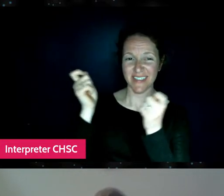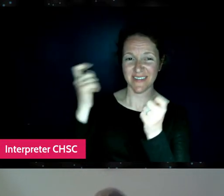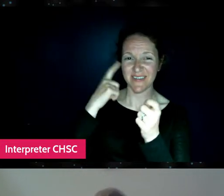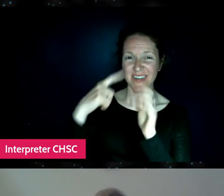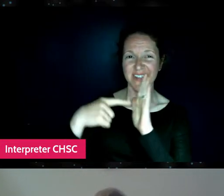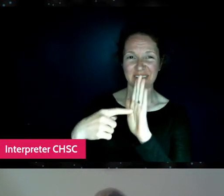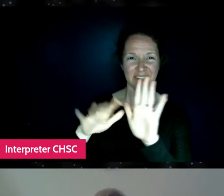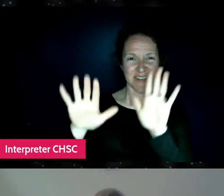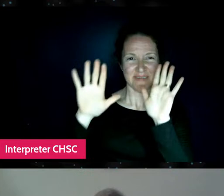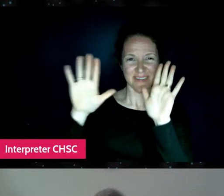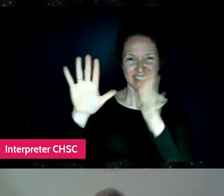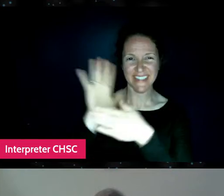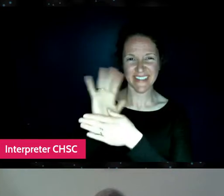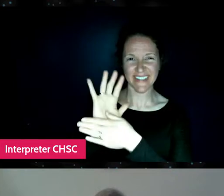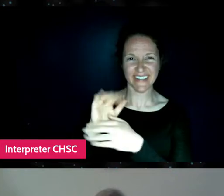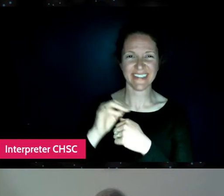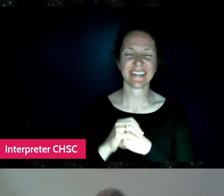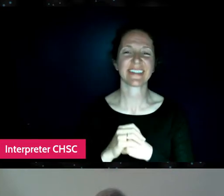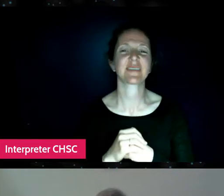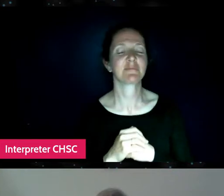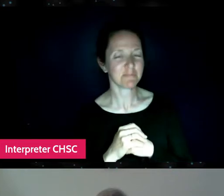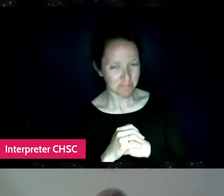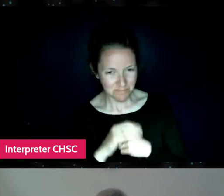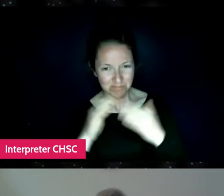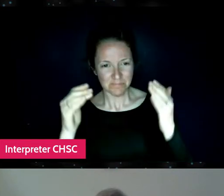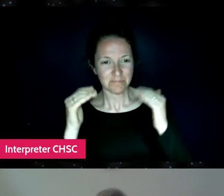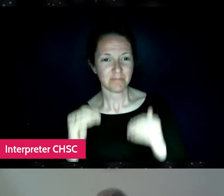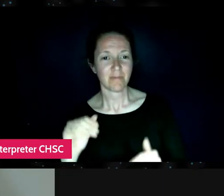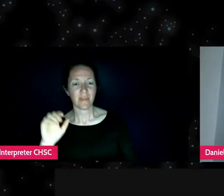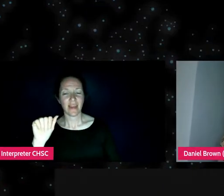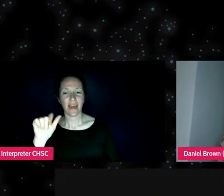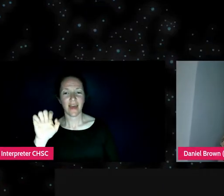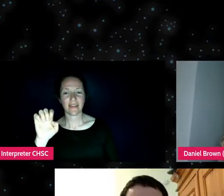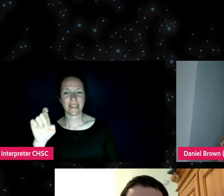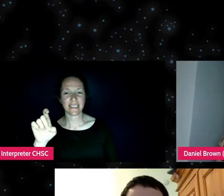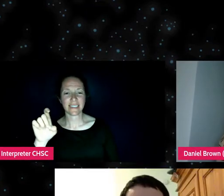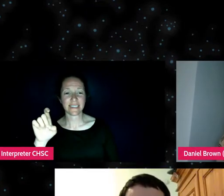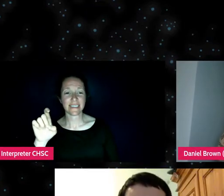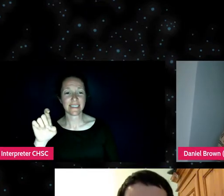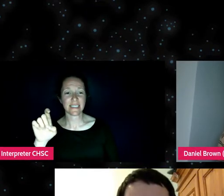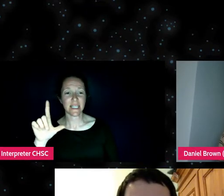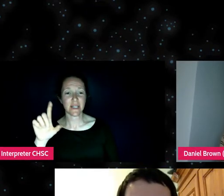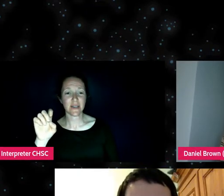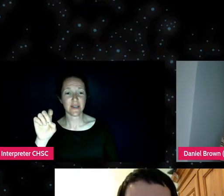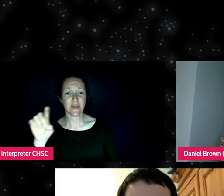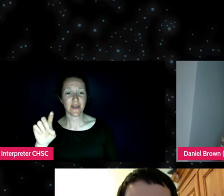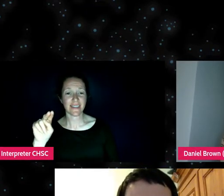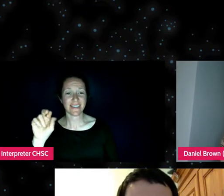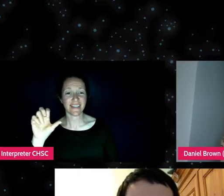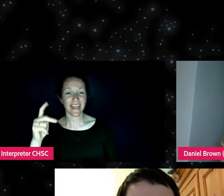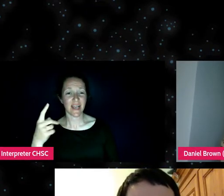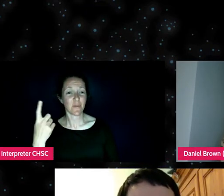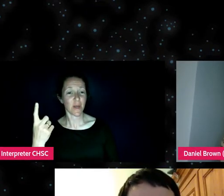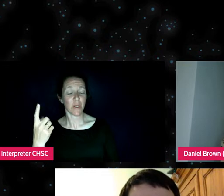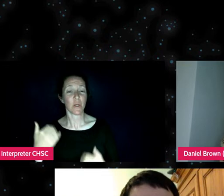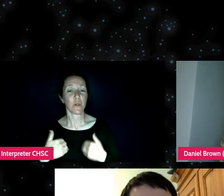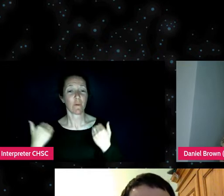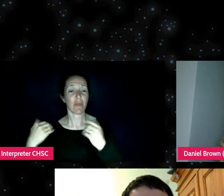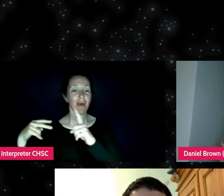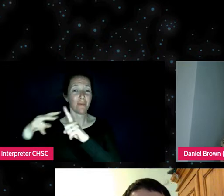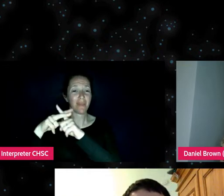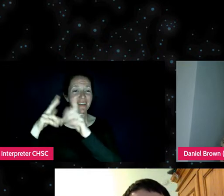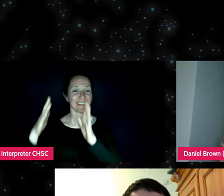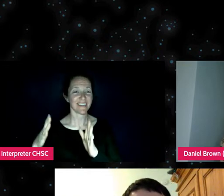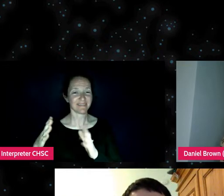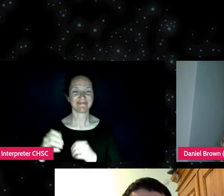film. Absolutely. And then we got Alex Loznak, one of the youth plaintiffs in the case. Hello. Thank you,